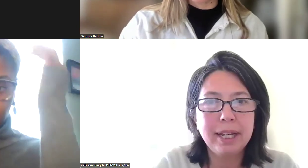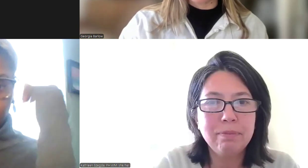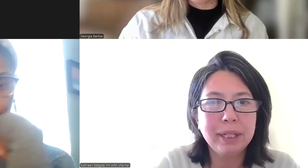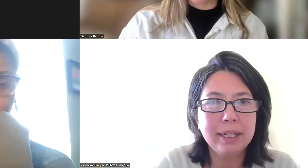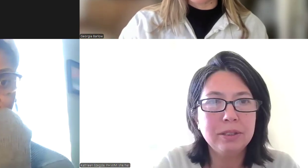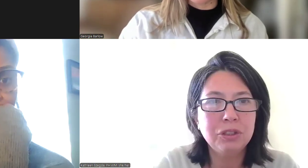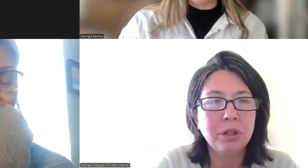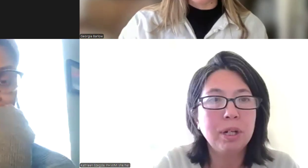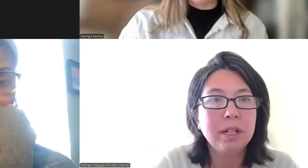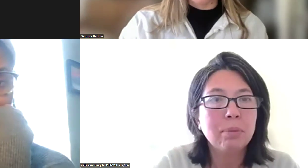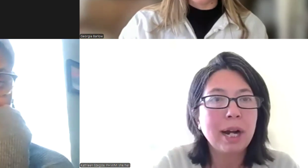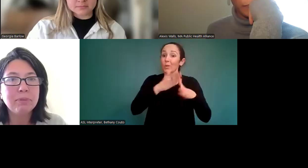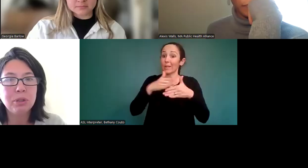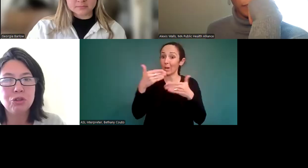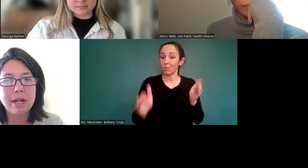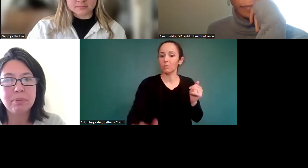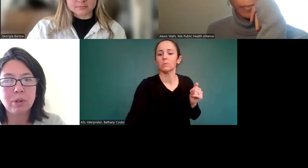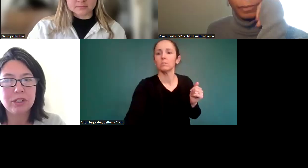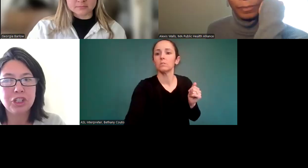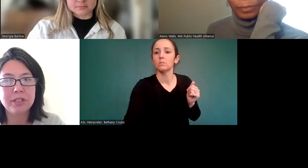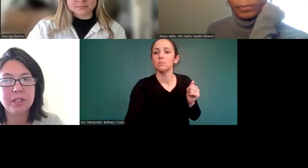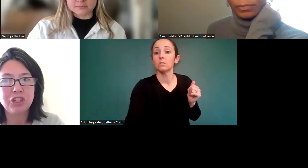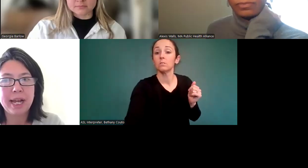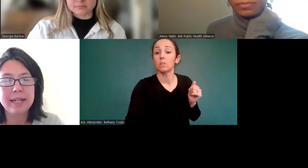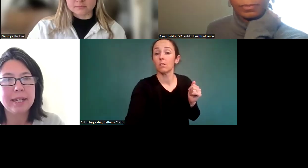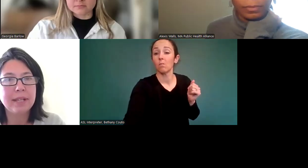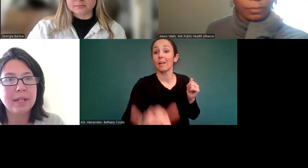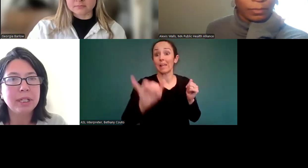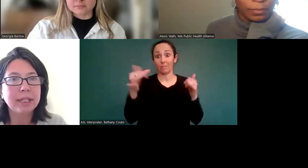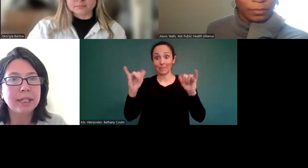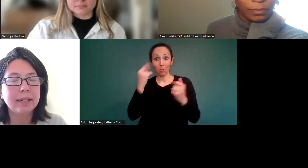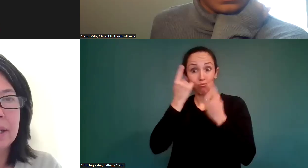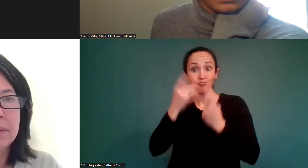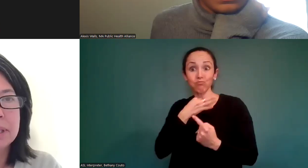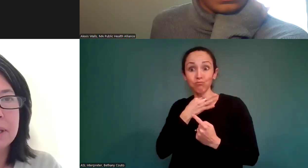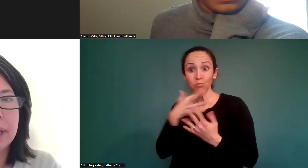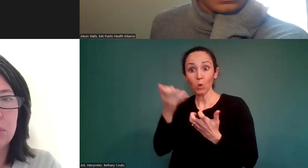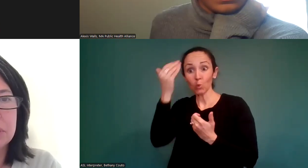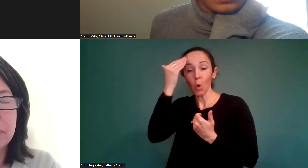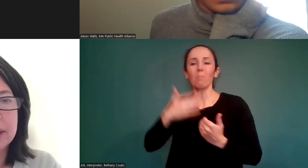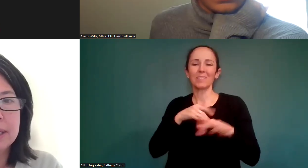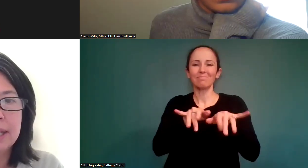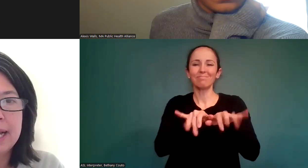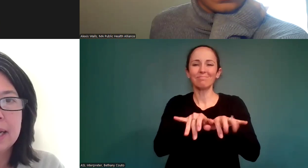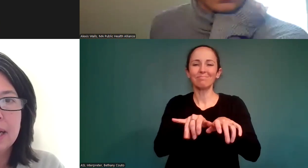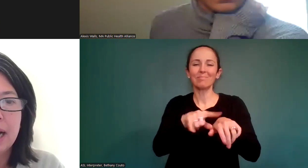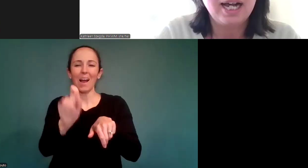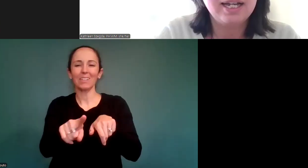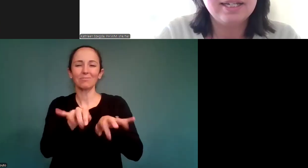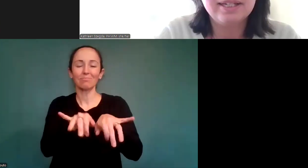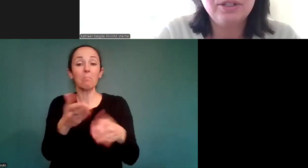rooms that we have planned. So perhaps you can drop your question into the chat, and then we can see about responding to